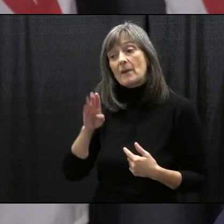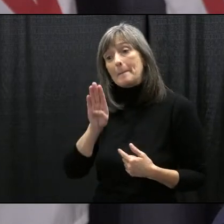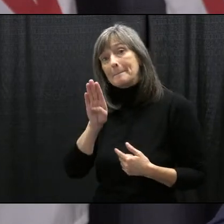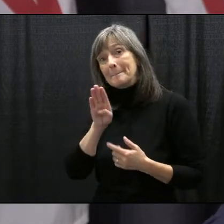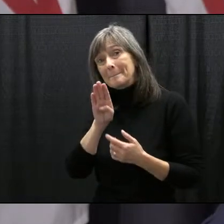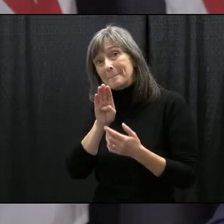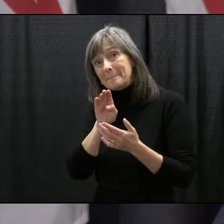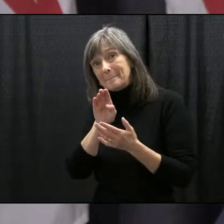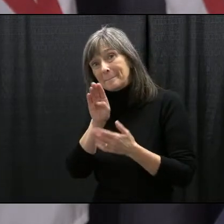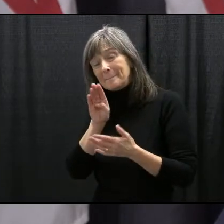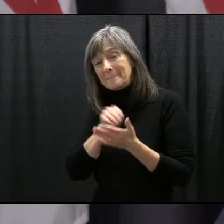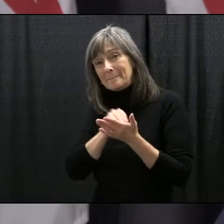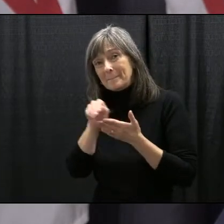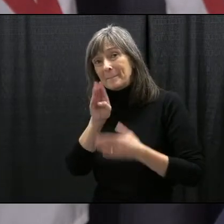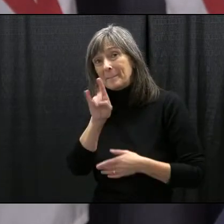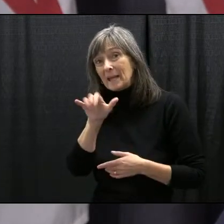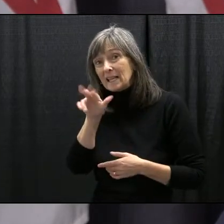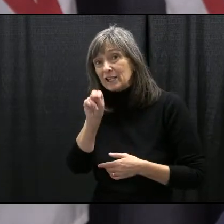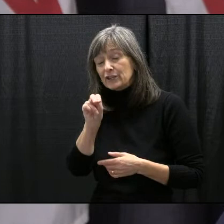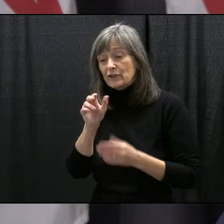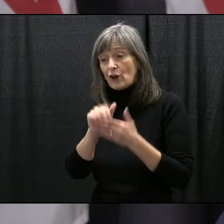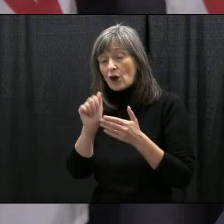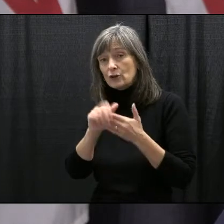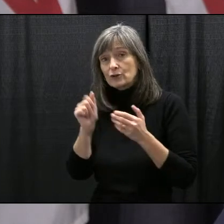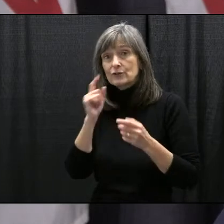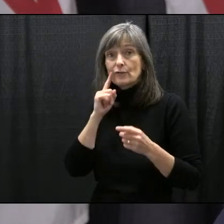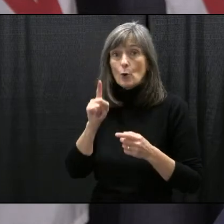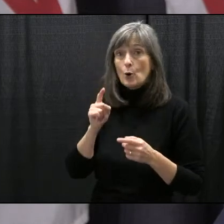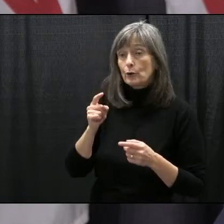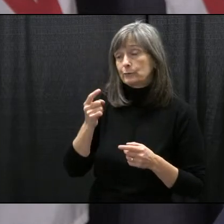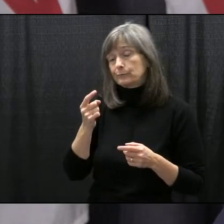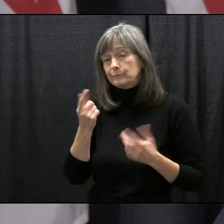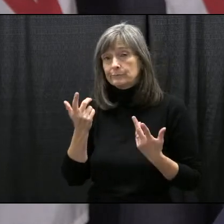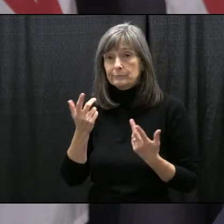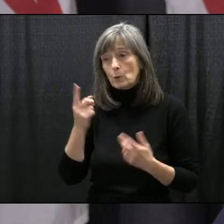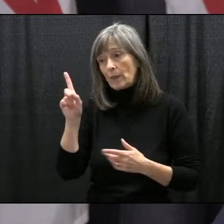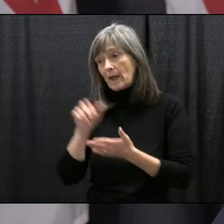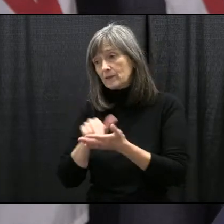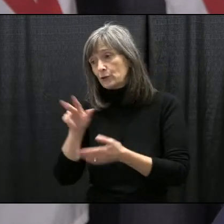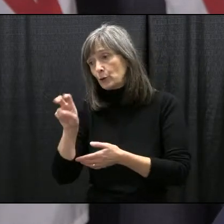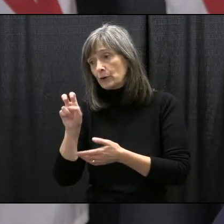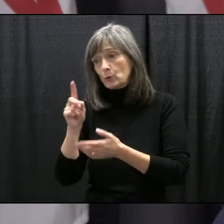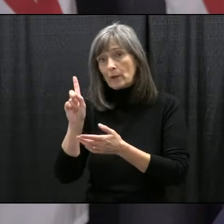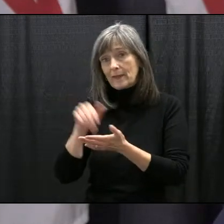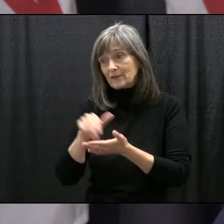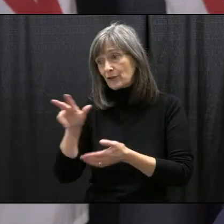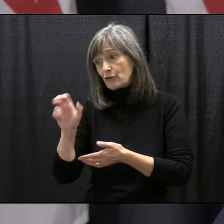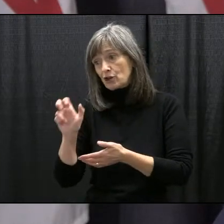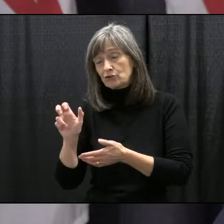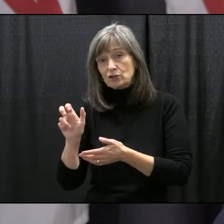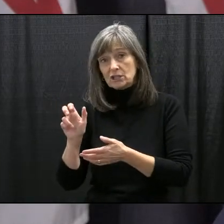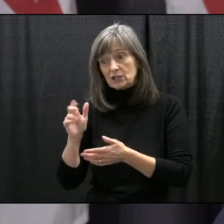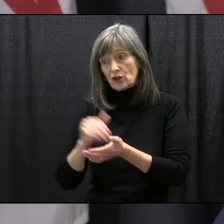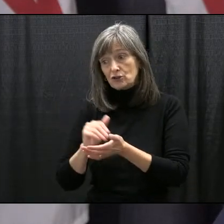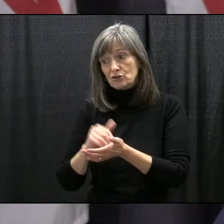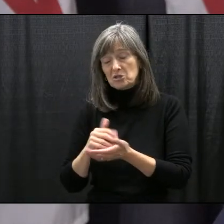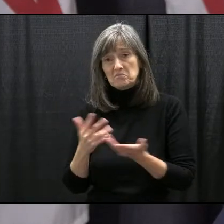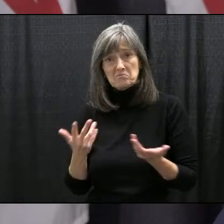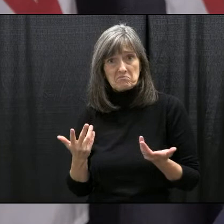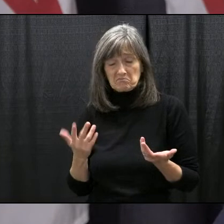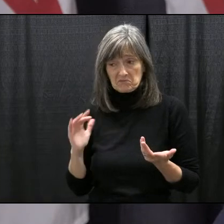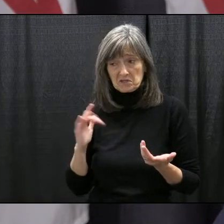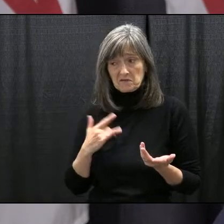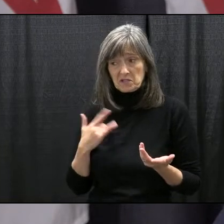for 12 or 1,300 physicians, depending on whose numbers you choose to accept, is not an unreasonable size